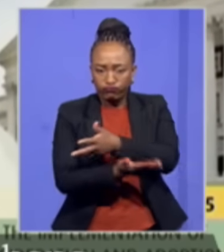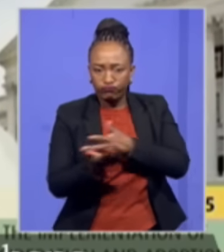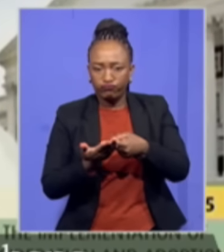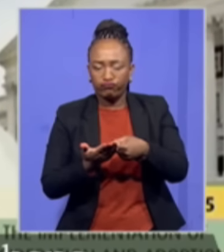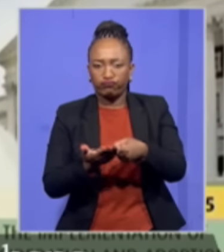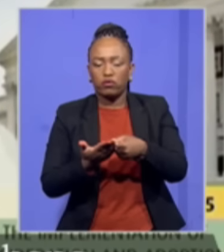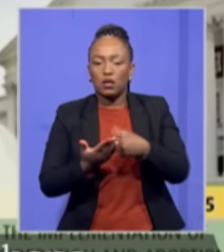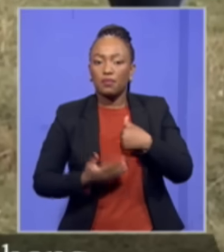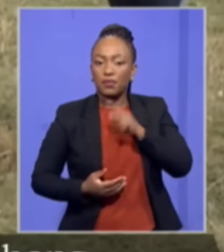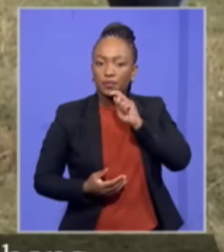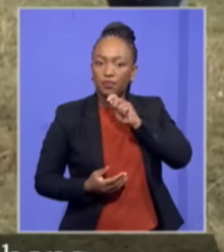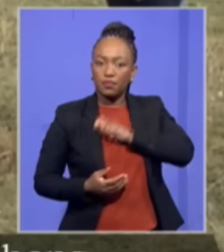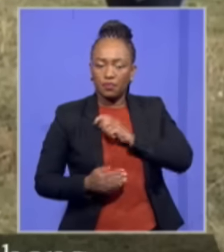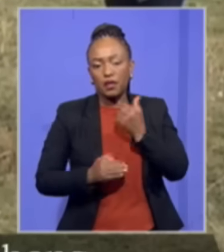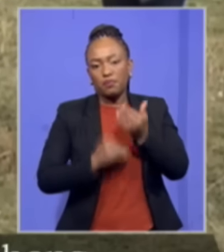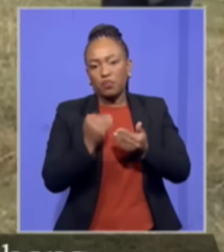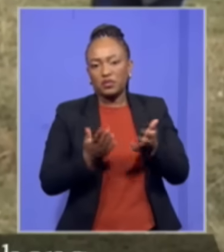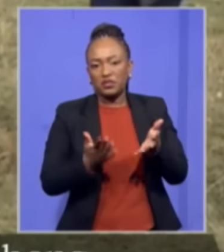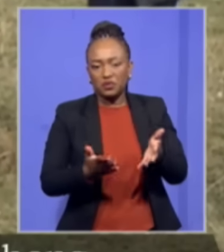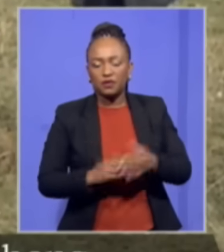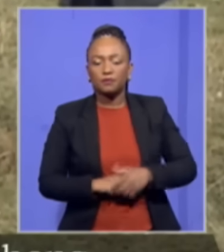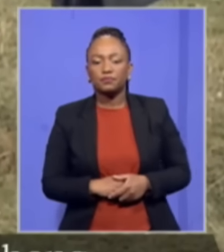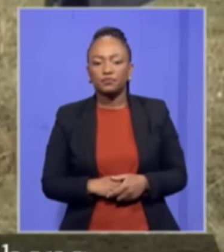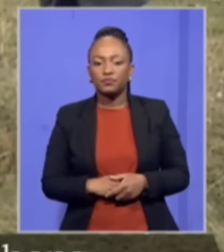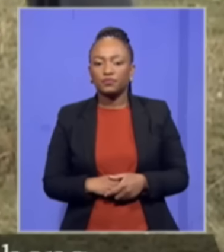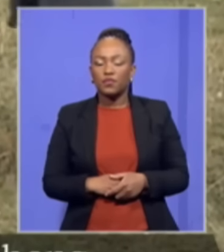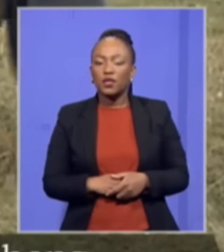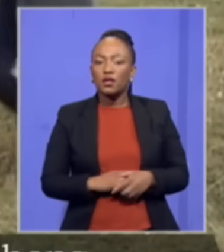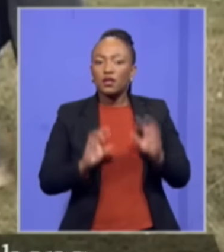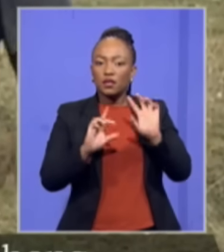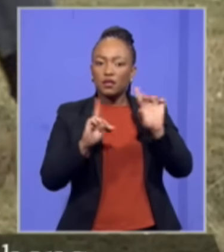am trusting the process. Lefapha la Ntshetsopele ya Setjhaba le re